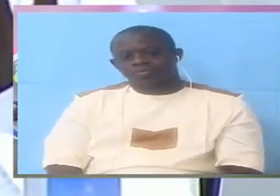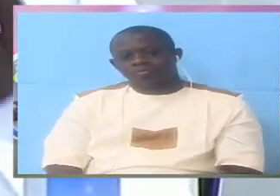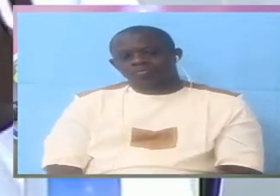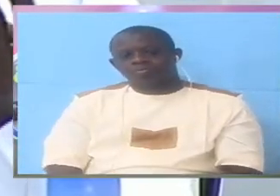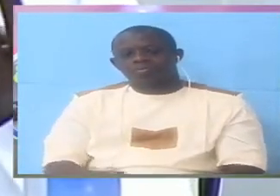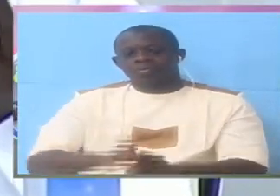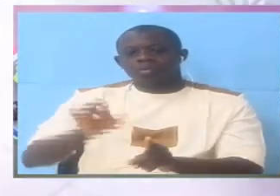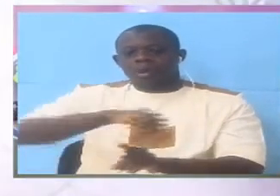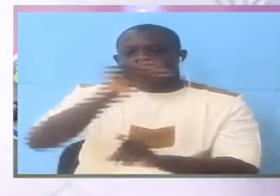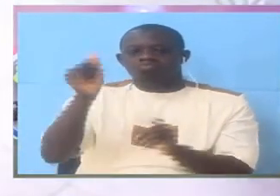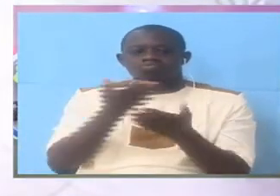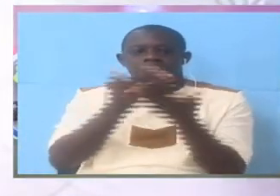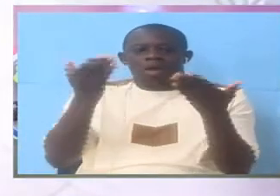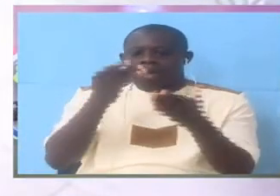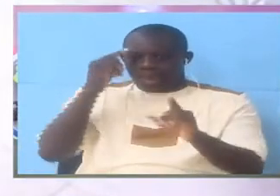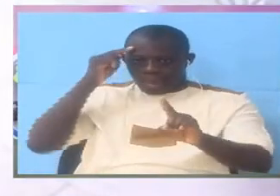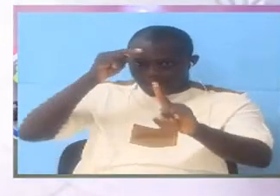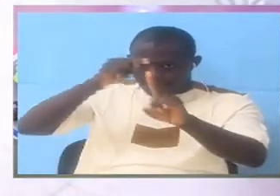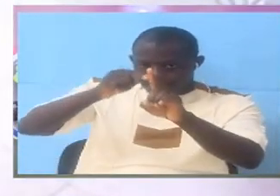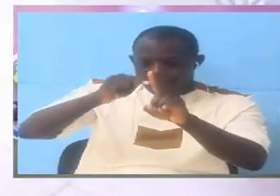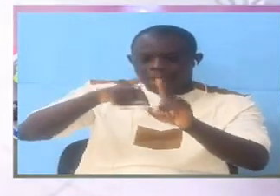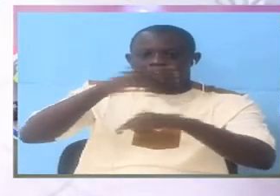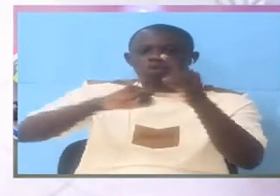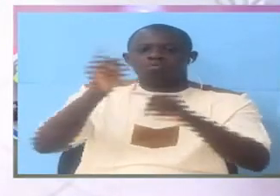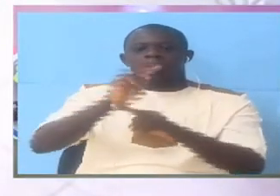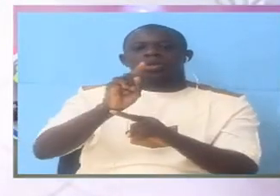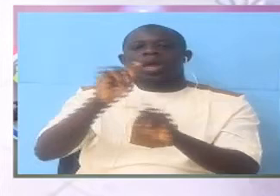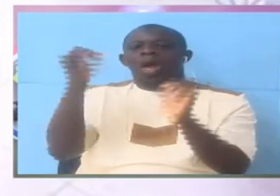And the purpose of it is what has happened.